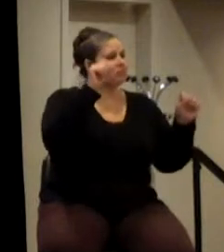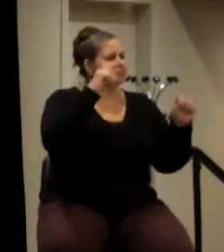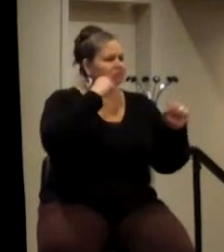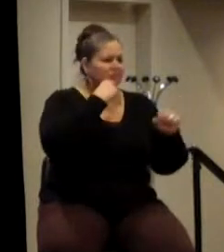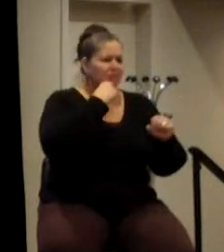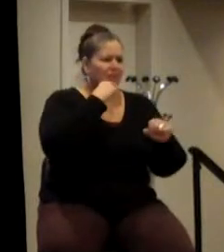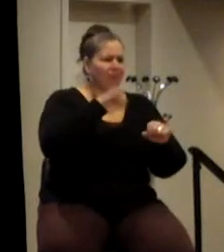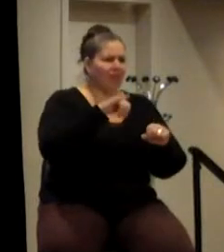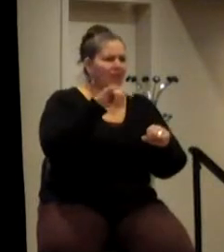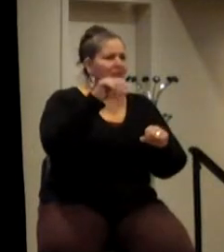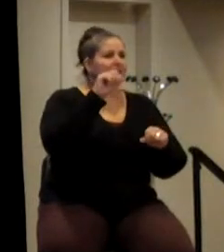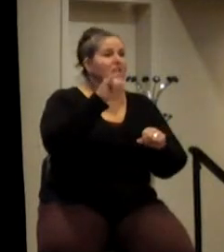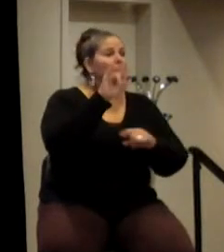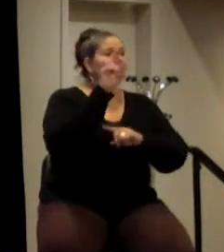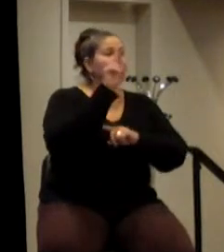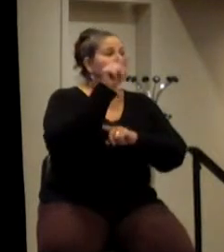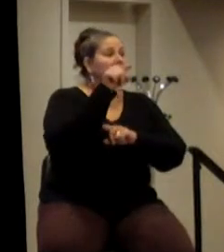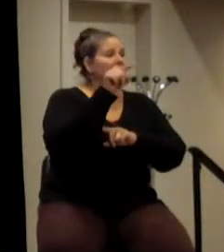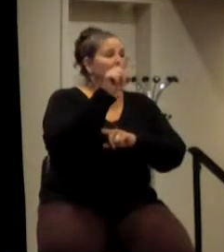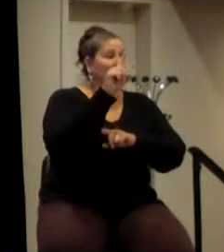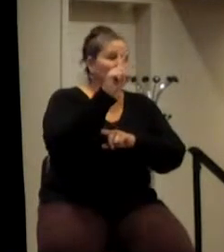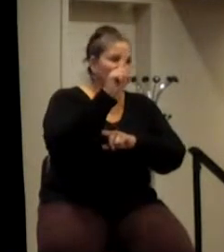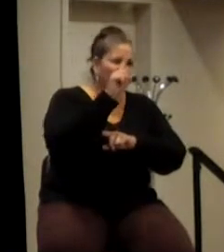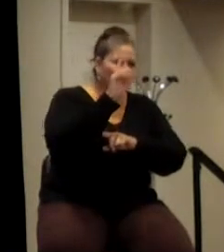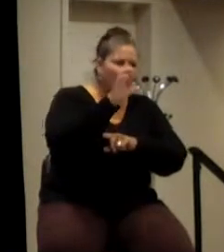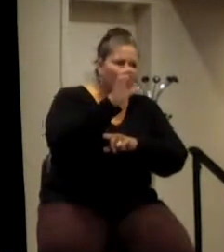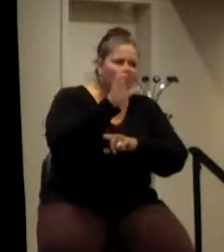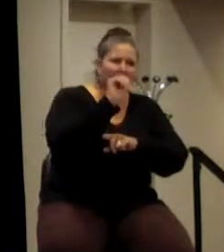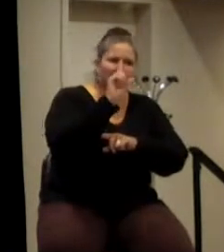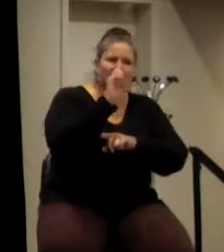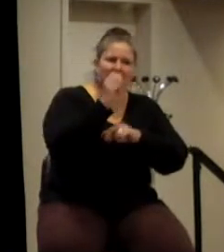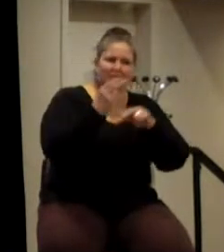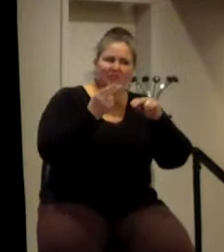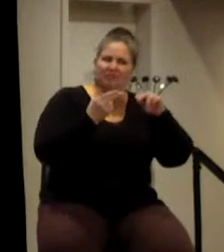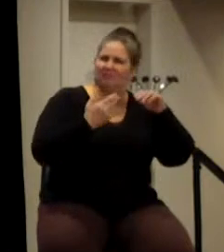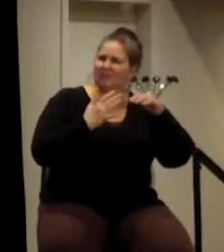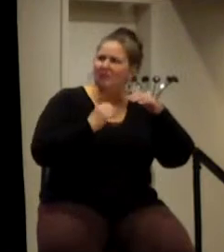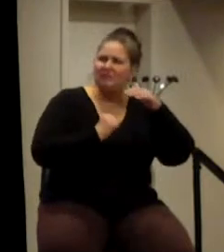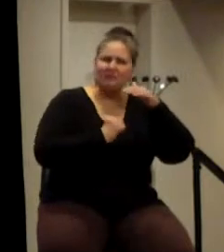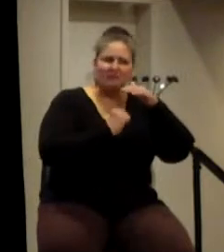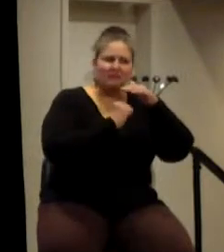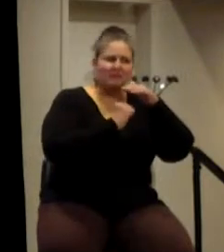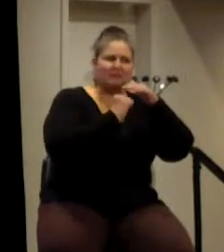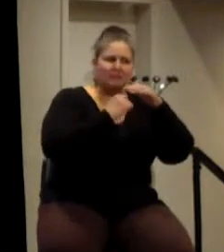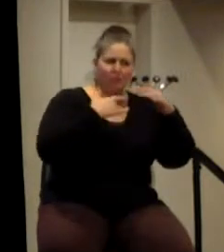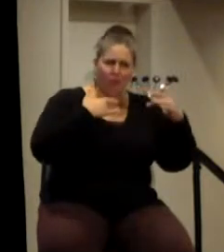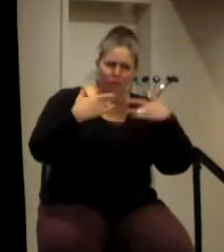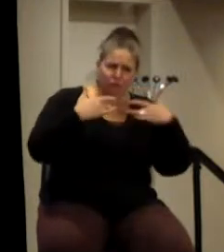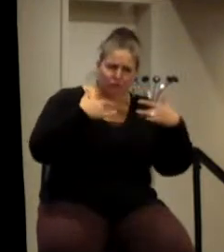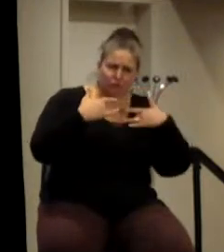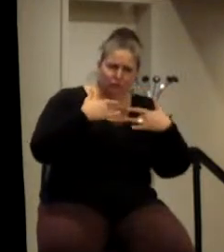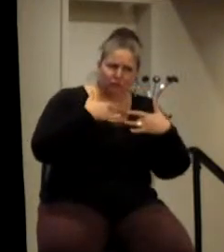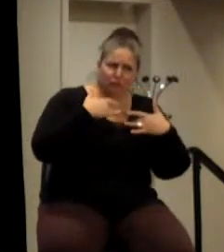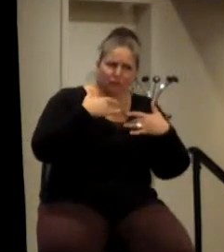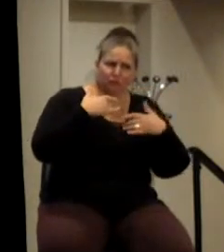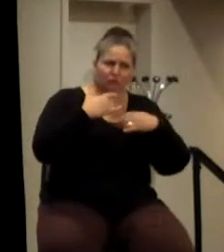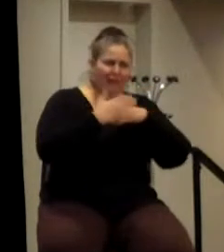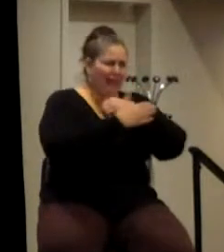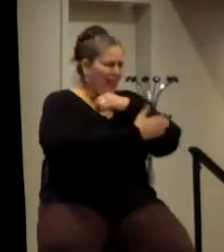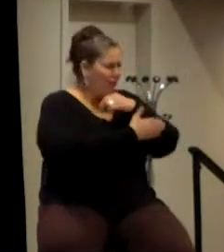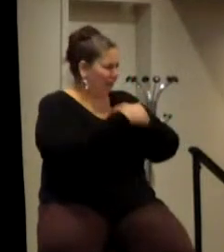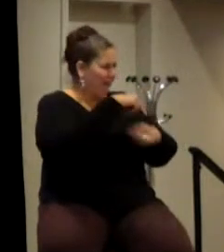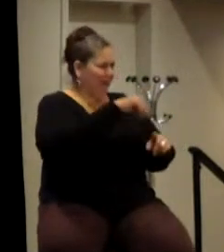100 cases. How concerning is it to see the county numbers going down, but Syracuse University's numbers going up? Yeah,